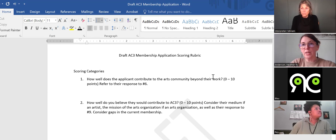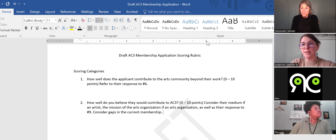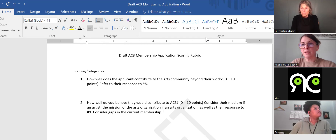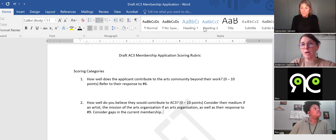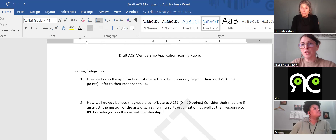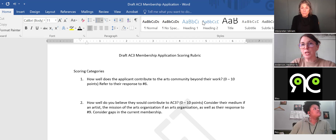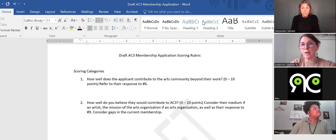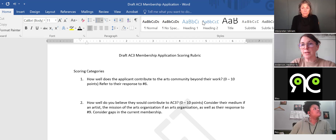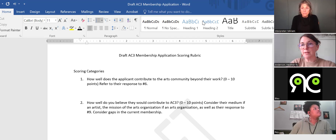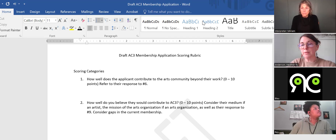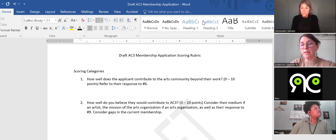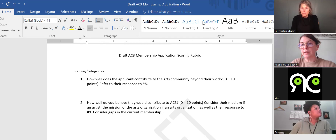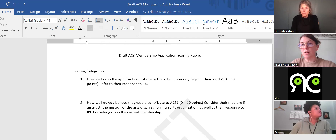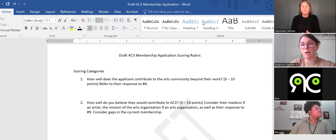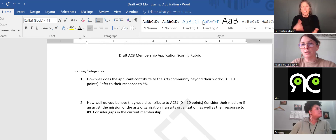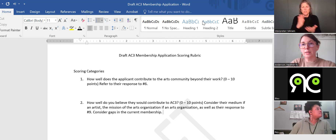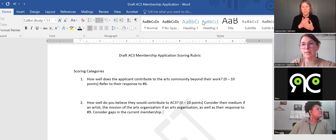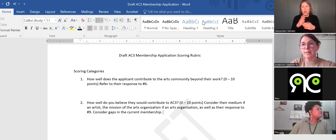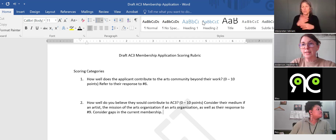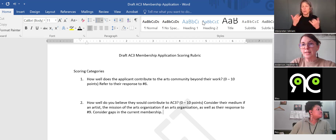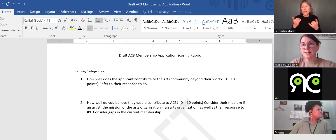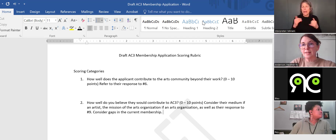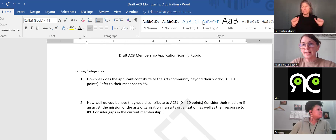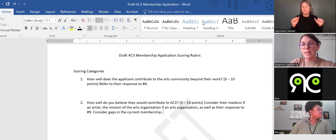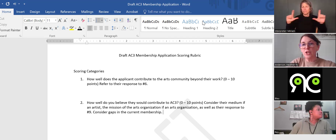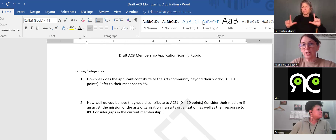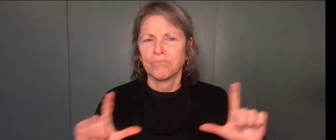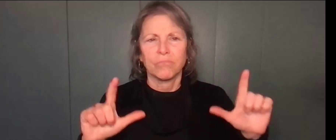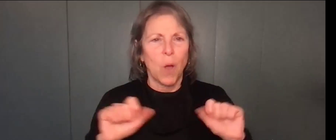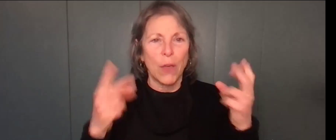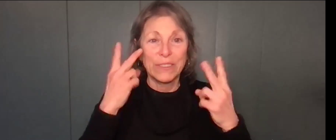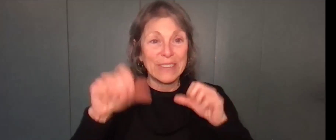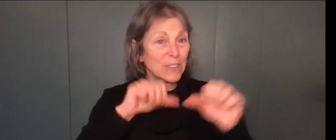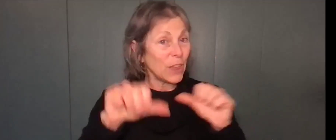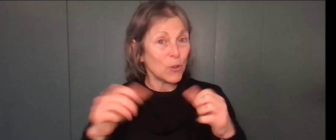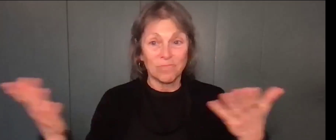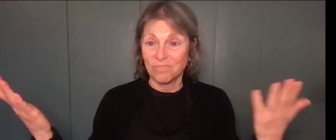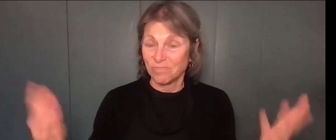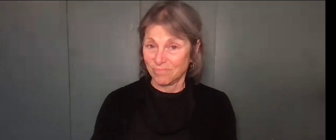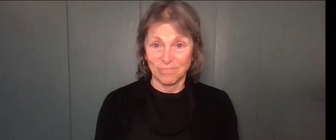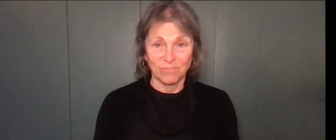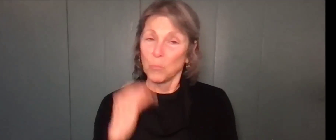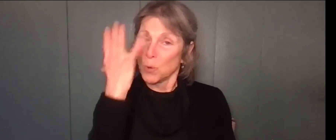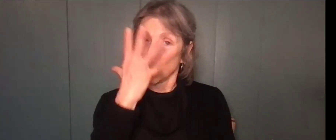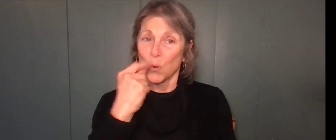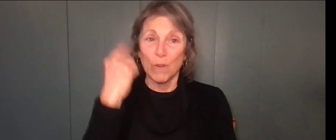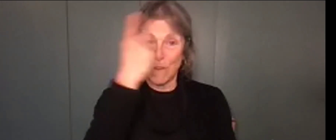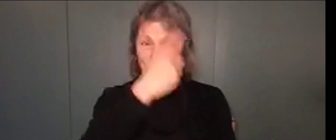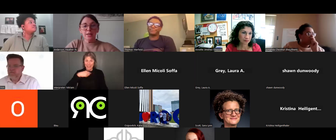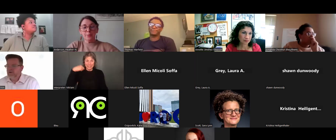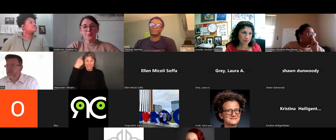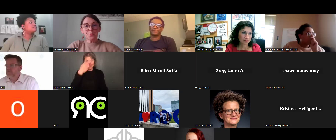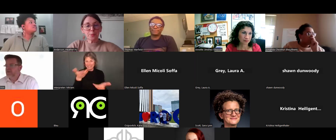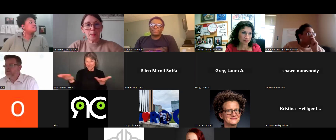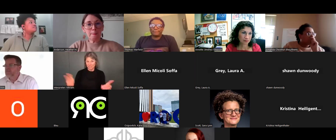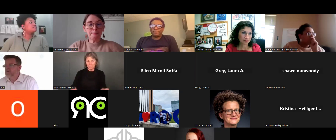I'm gonna go ahead and stop sharing so we can all see each other's lovely faces. Heather,